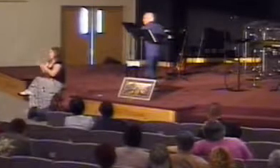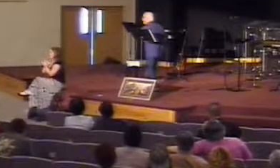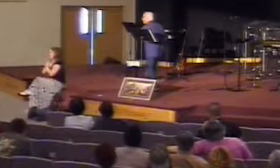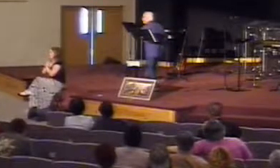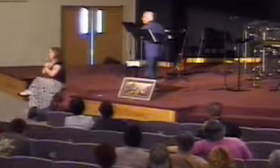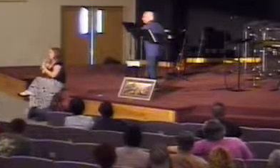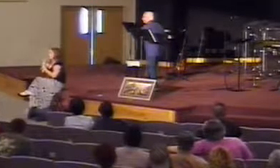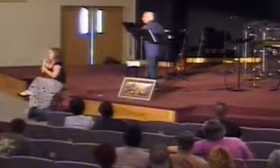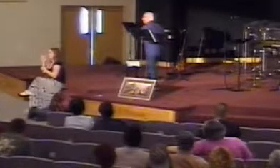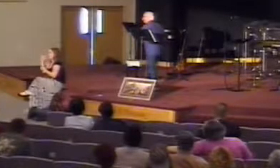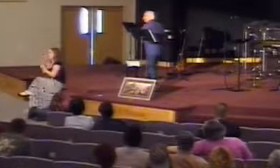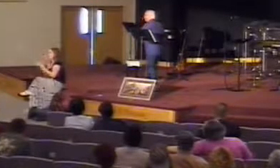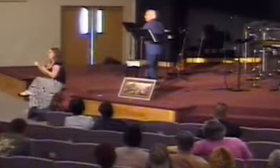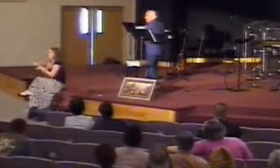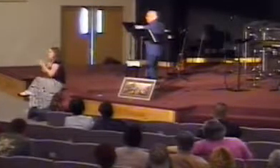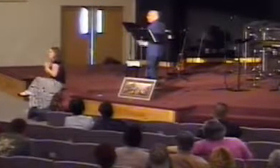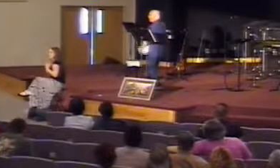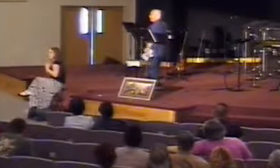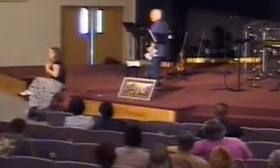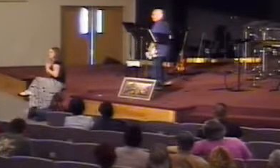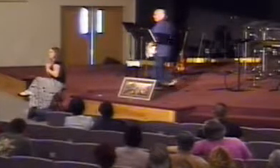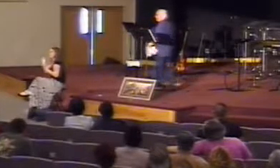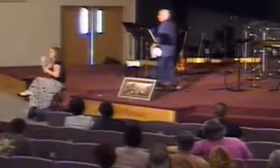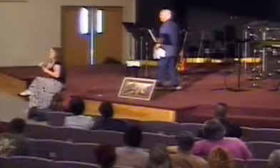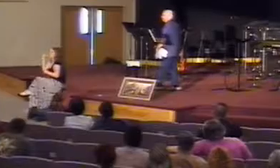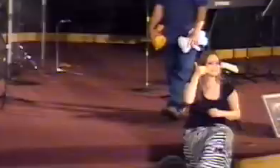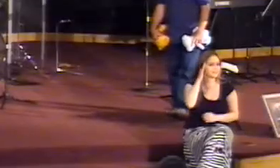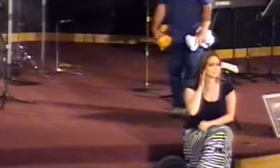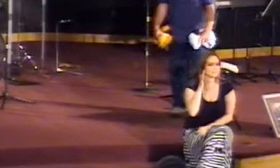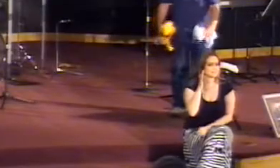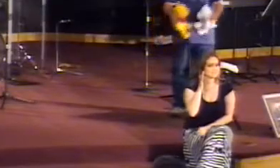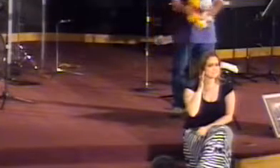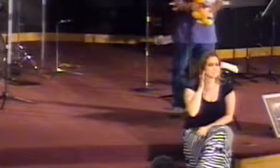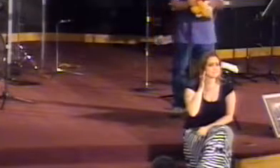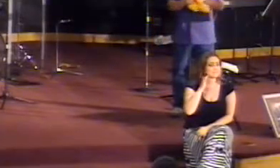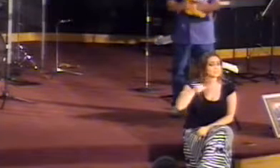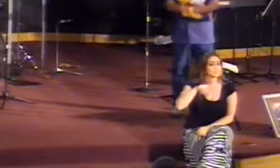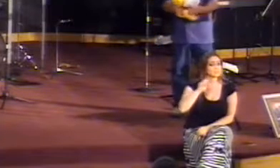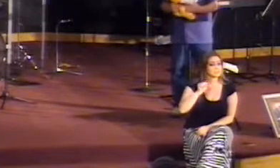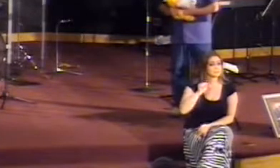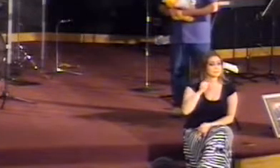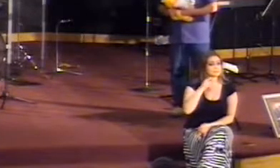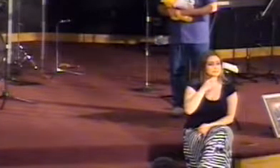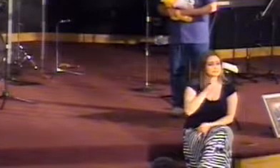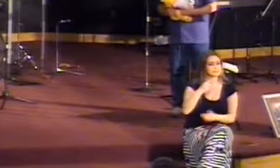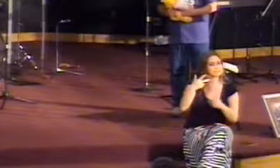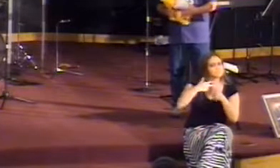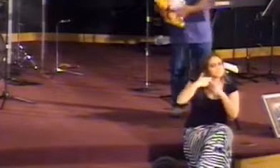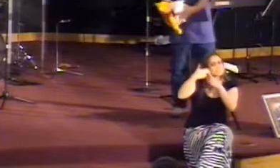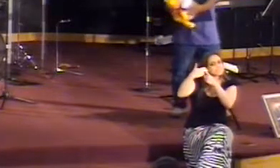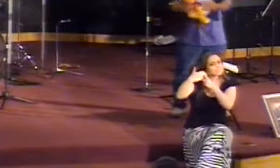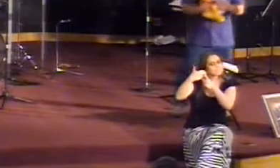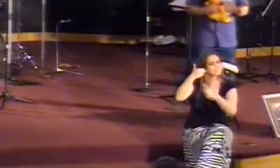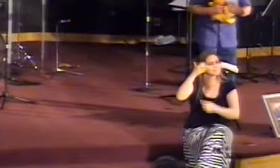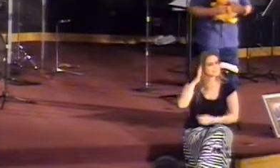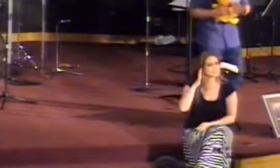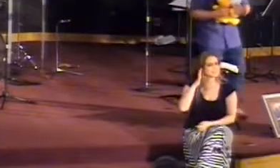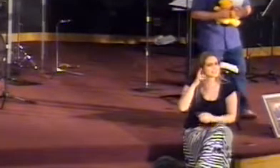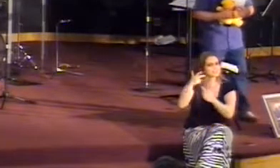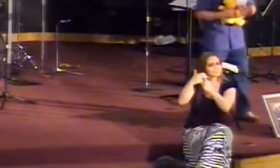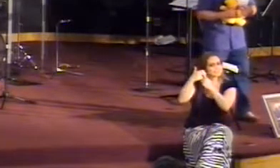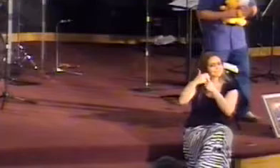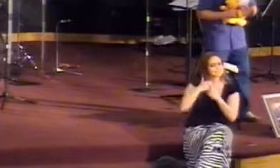me. And that's God. James says, draw near to God. He'll draw near